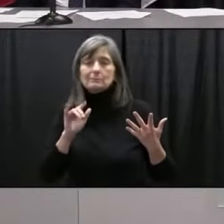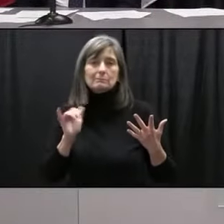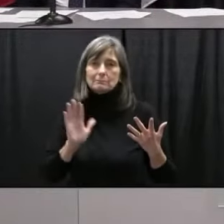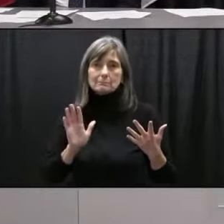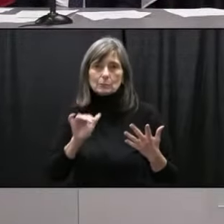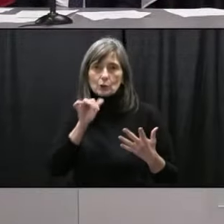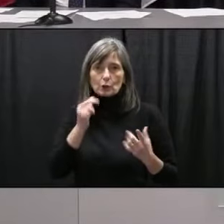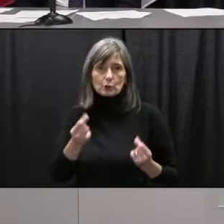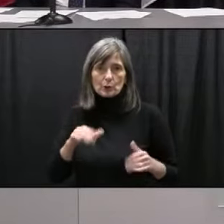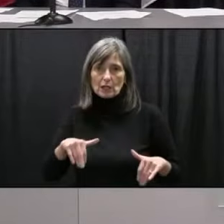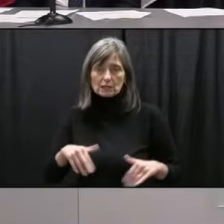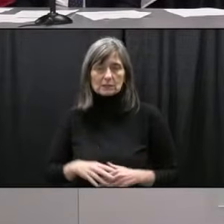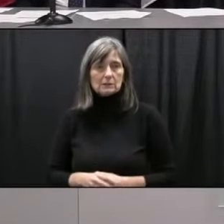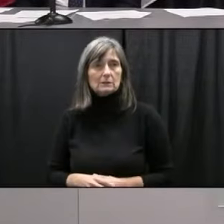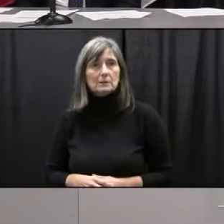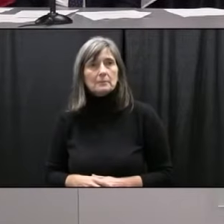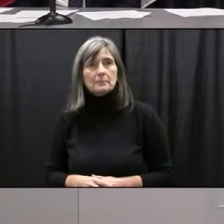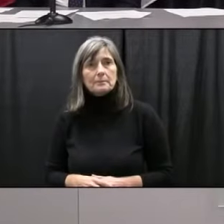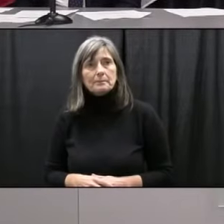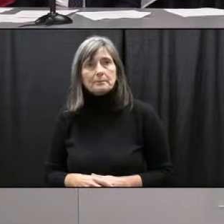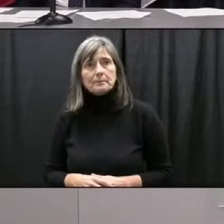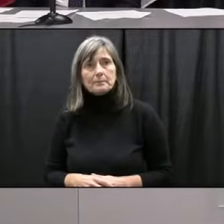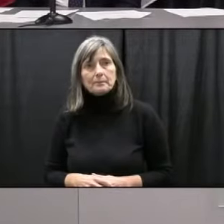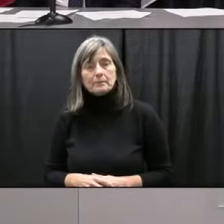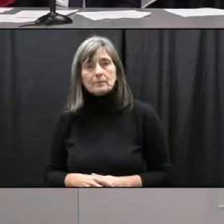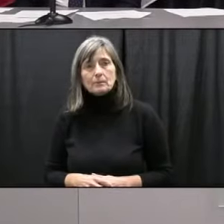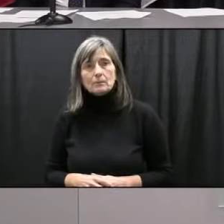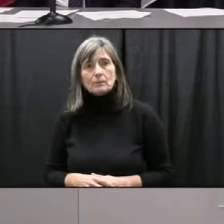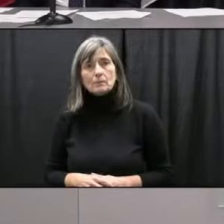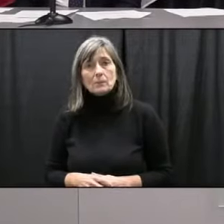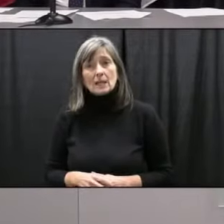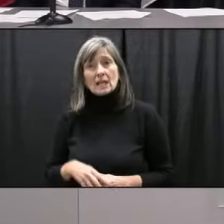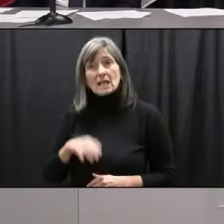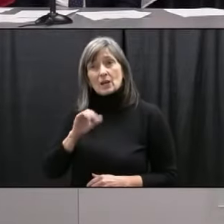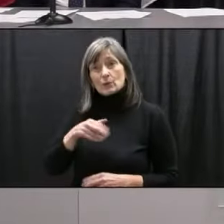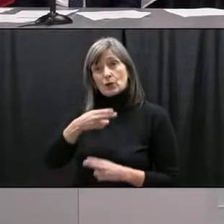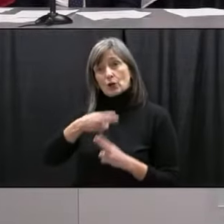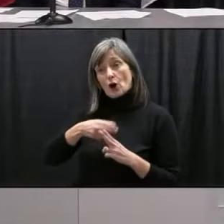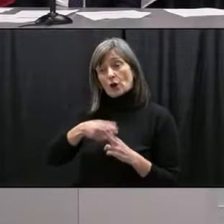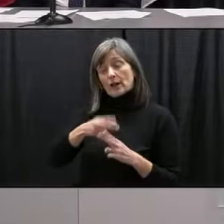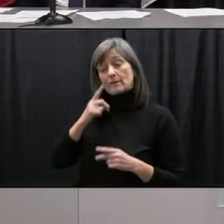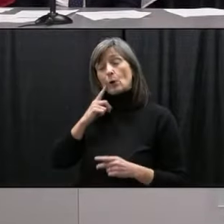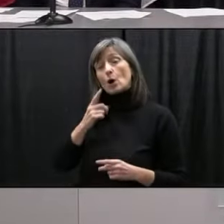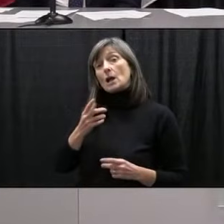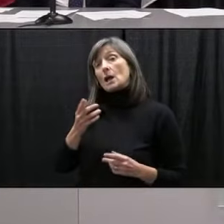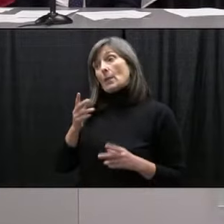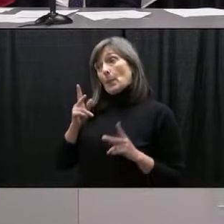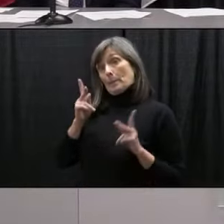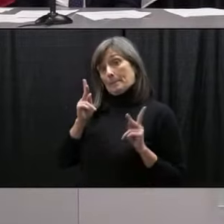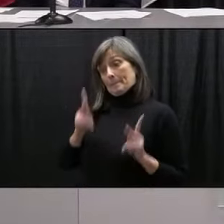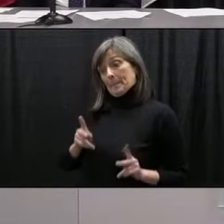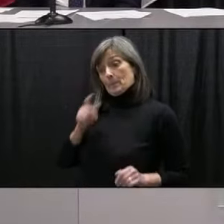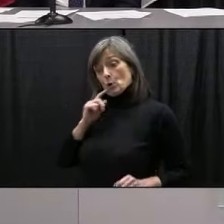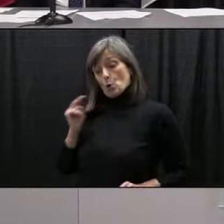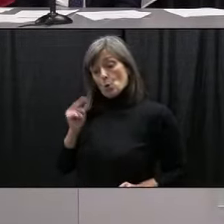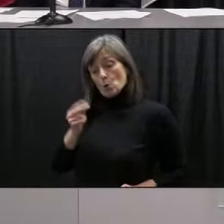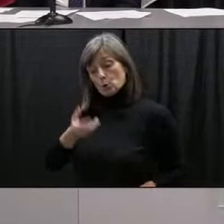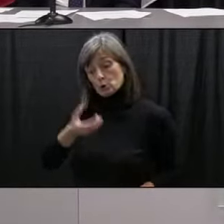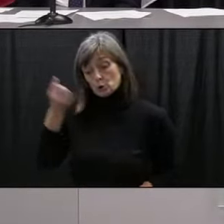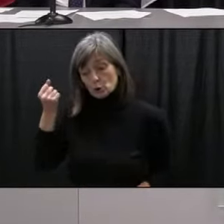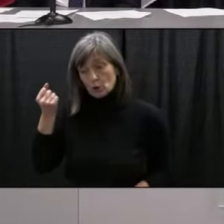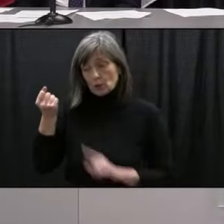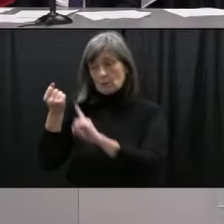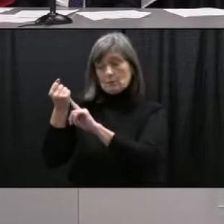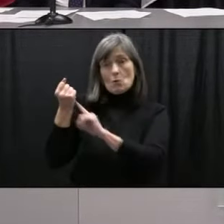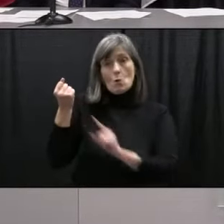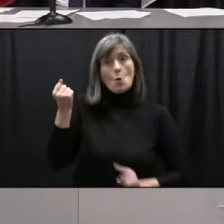And at this point, can we say this is a ransomware attack? Can we be more specific about exactly what type of cyber attack this